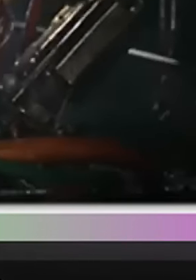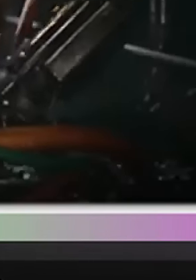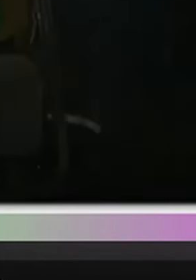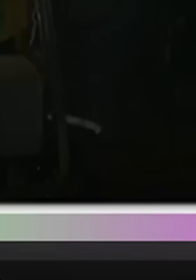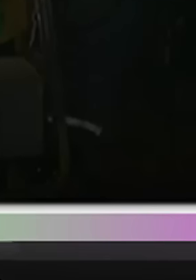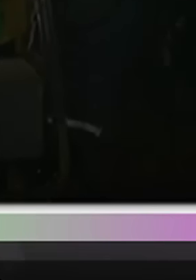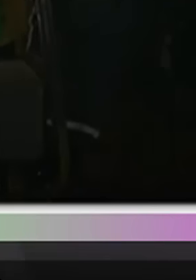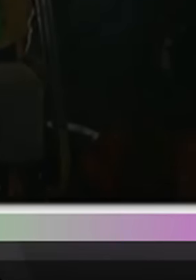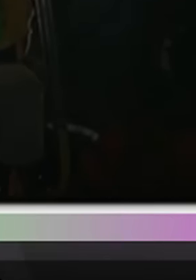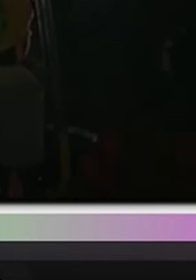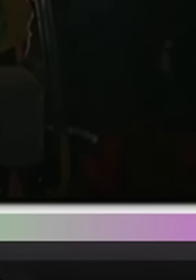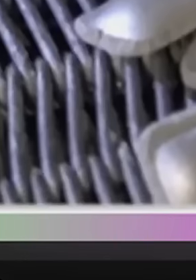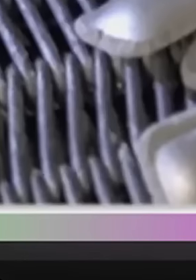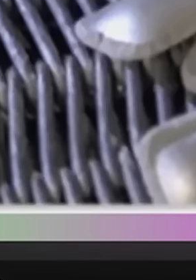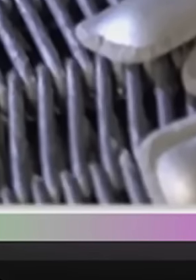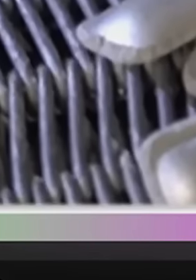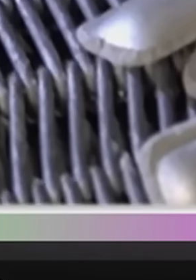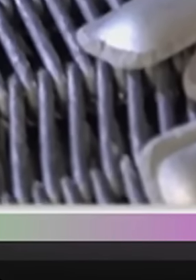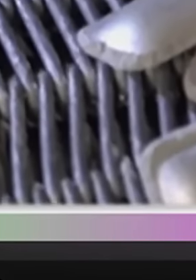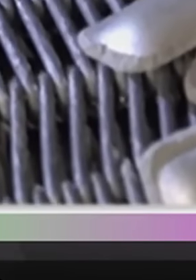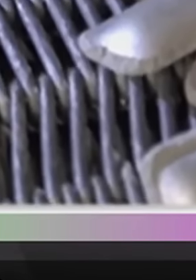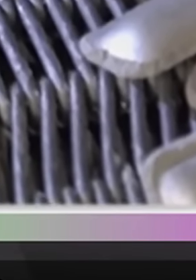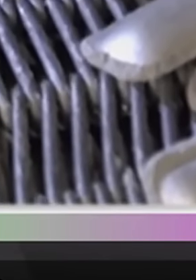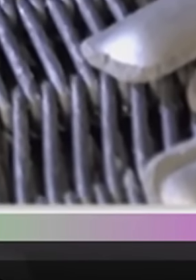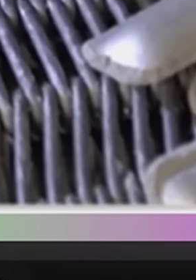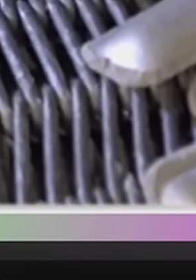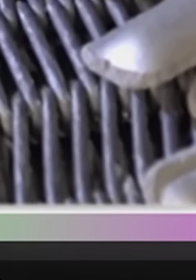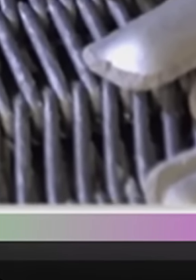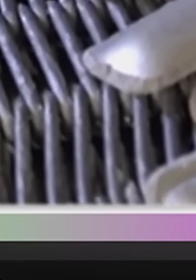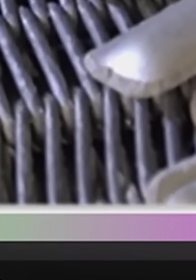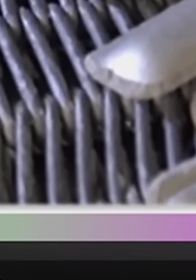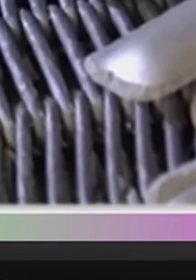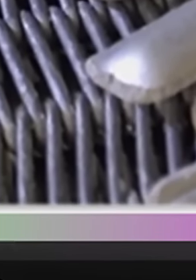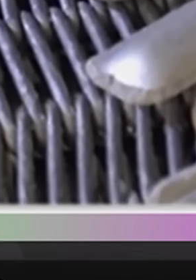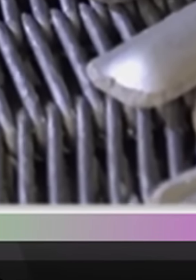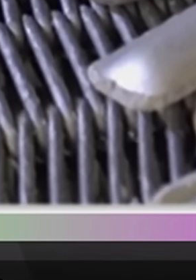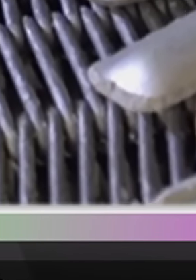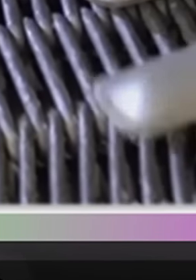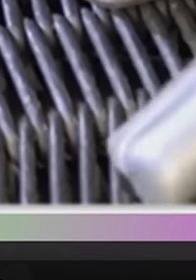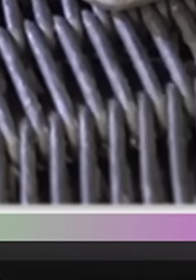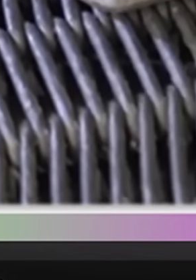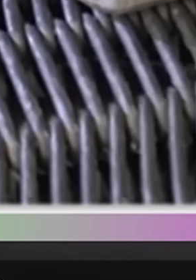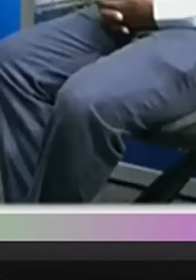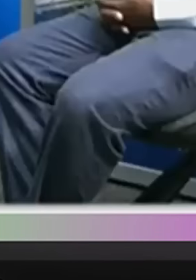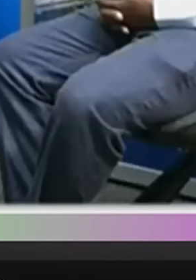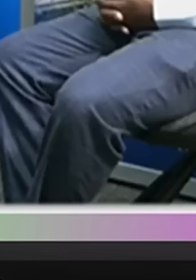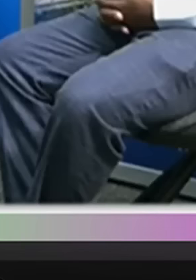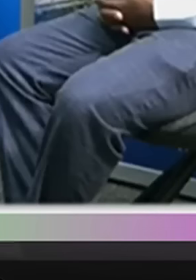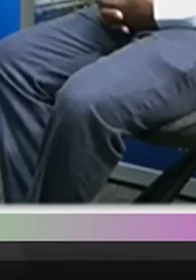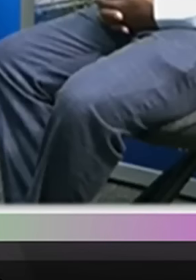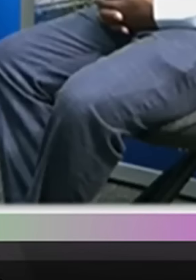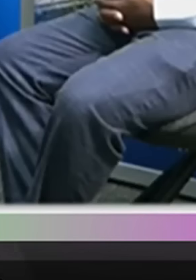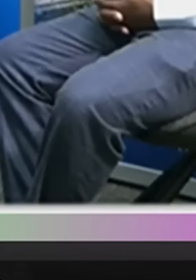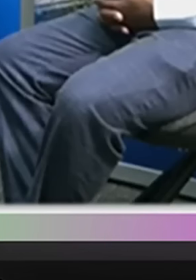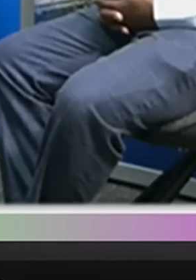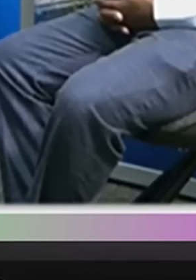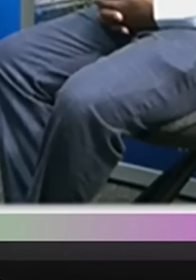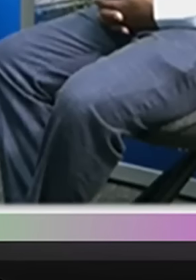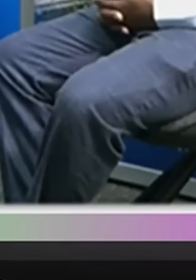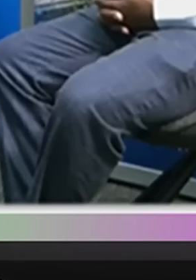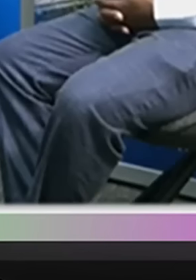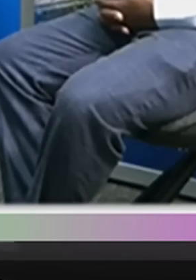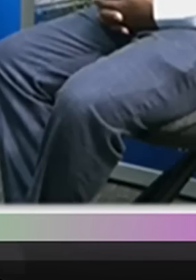a G20 mabapi le ditlhabololo le technology mo lephateng la meepo. Fela seo se ka kgonagala